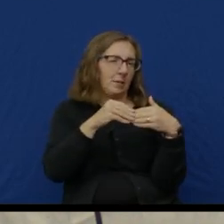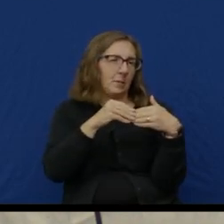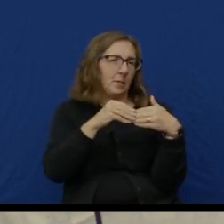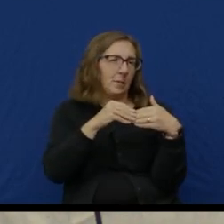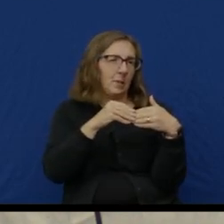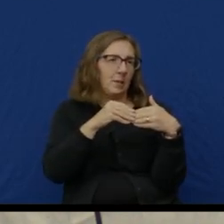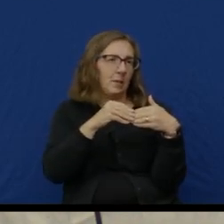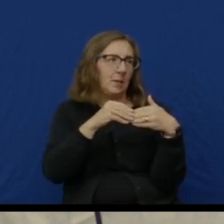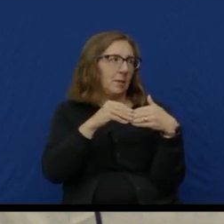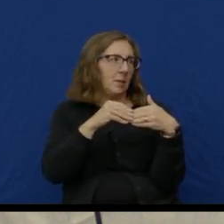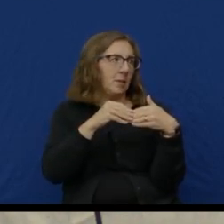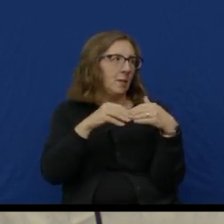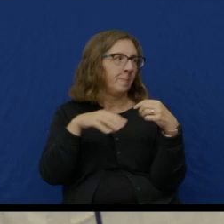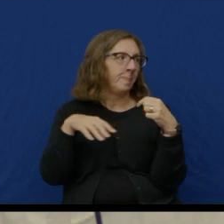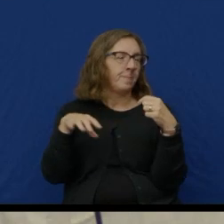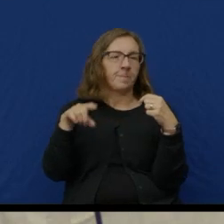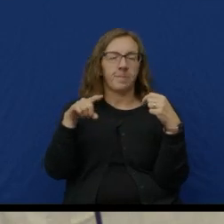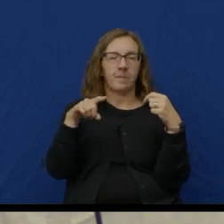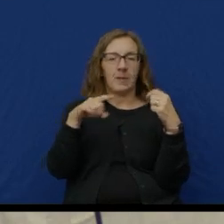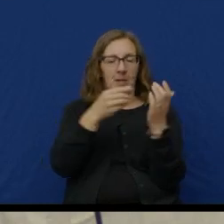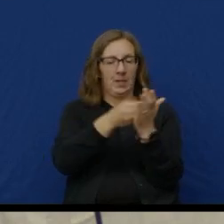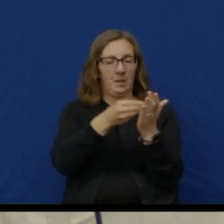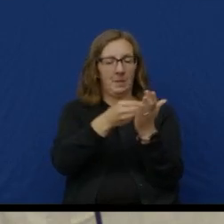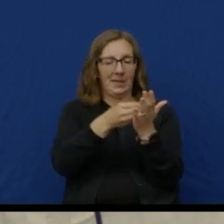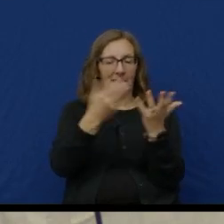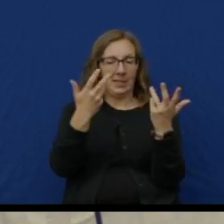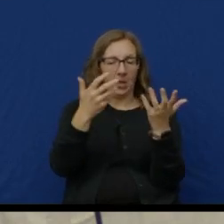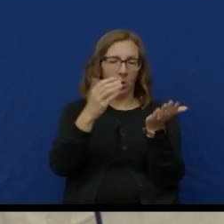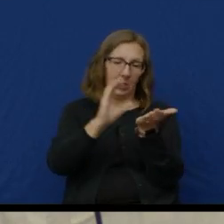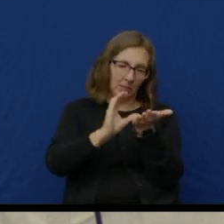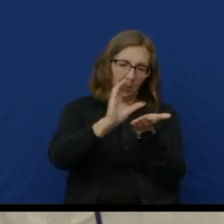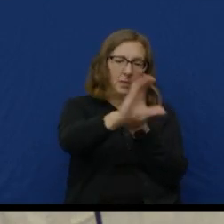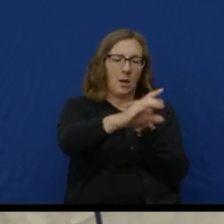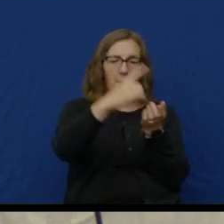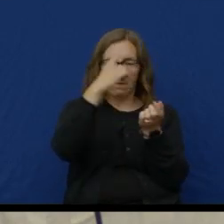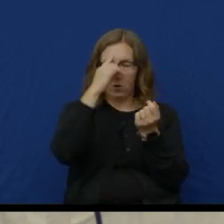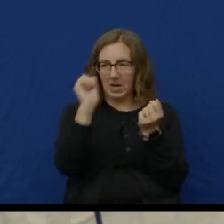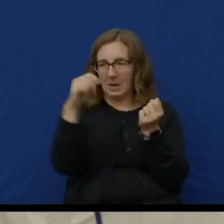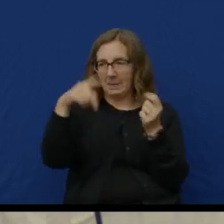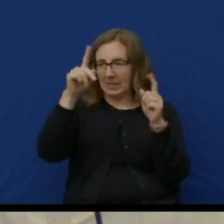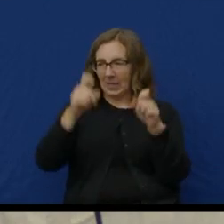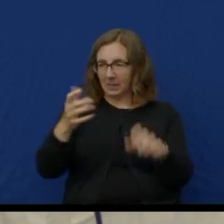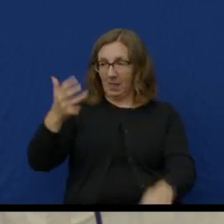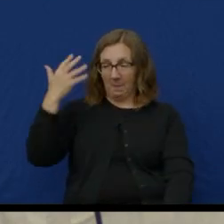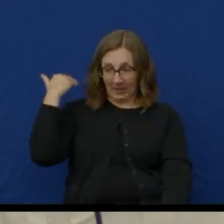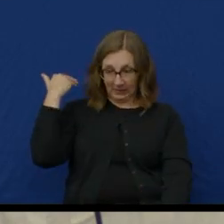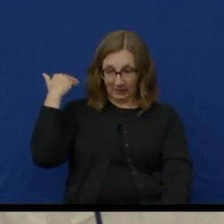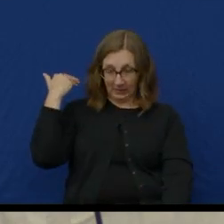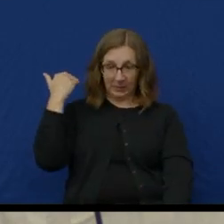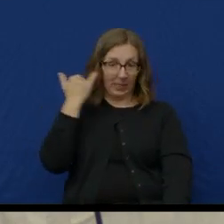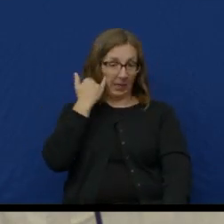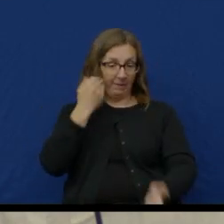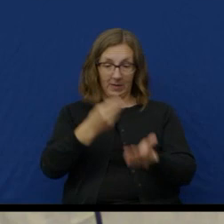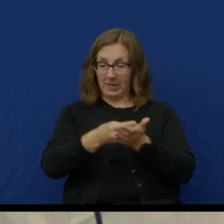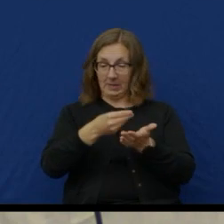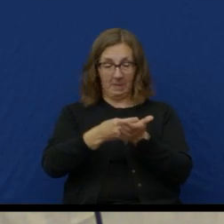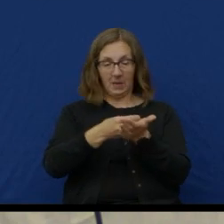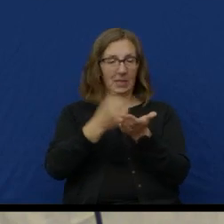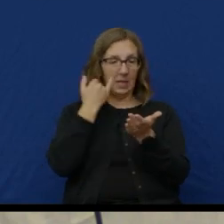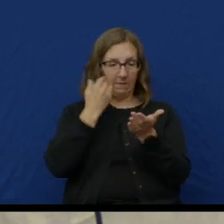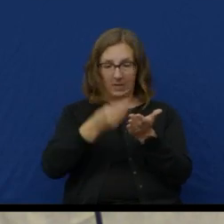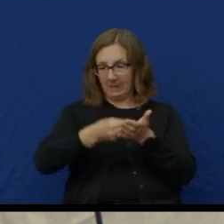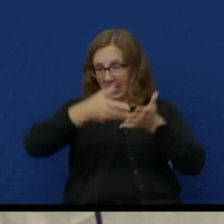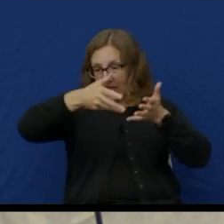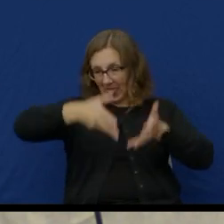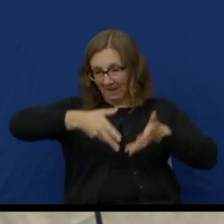that has been appropriated for the AP test in the past. If that money is not used if there's any leftover